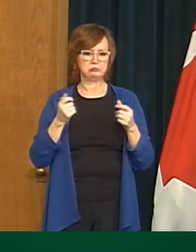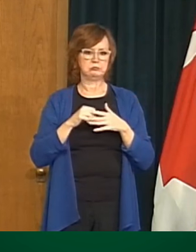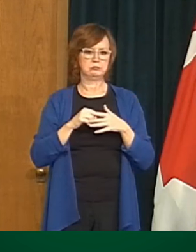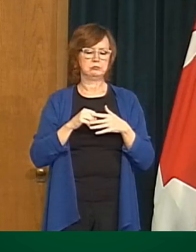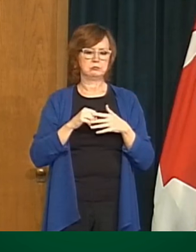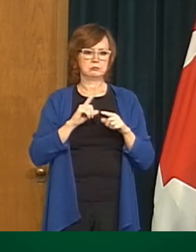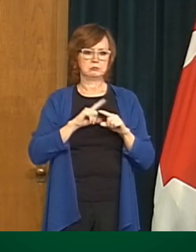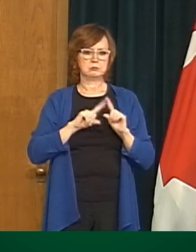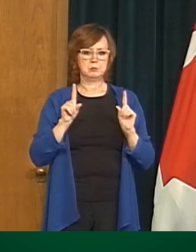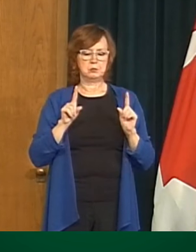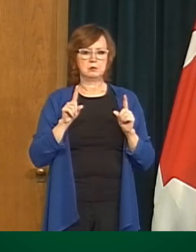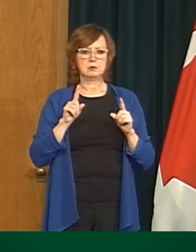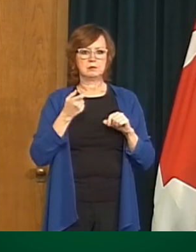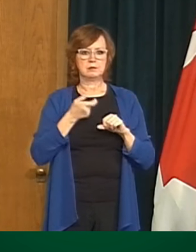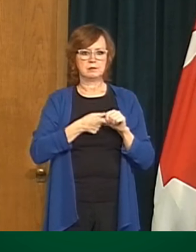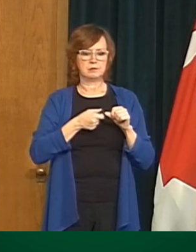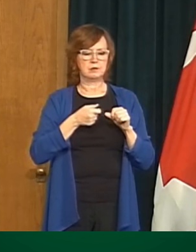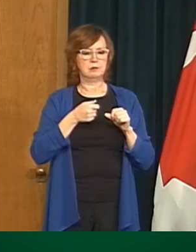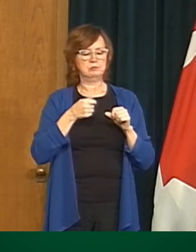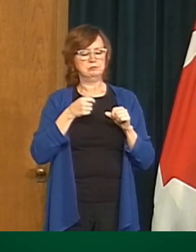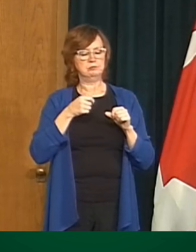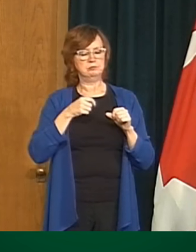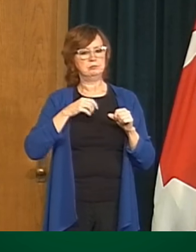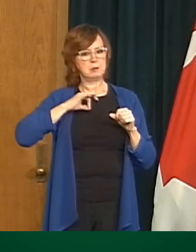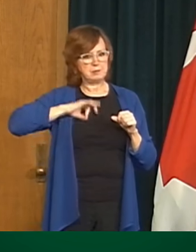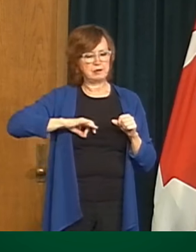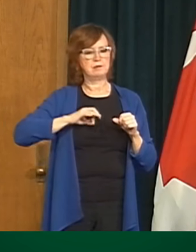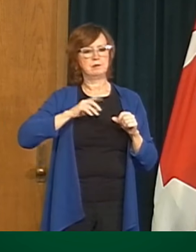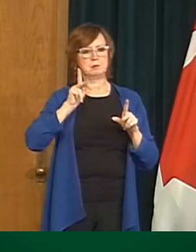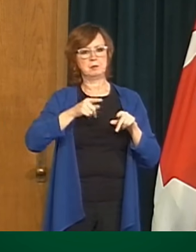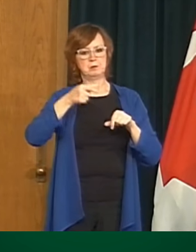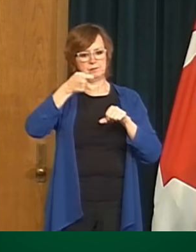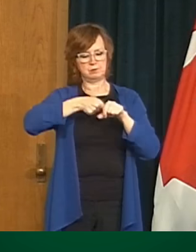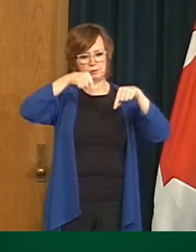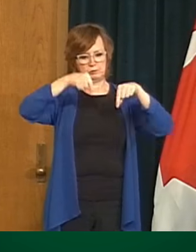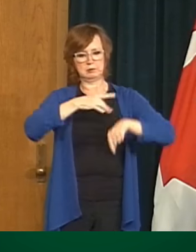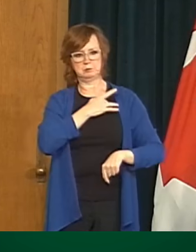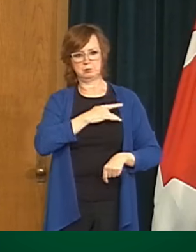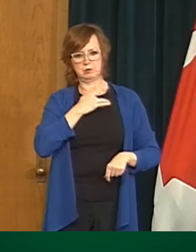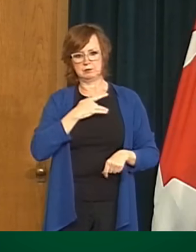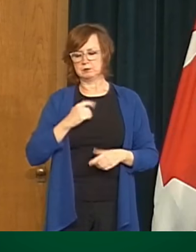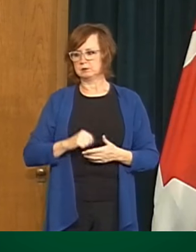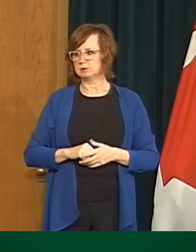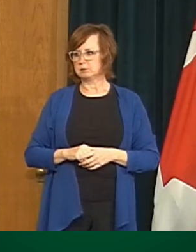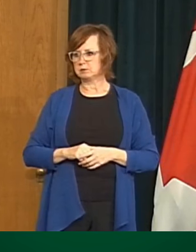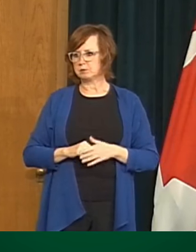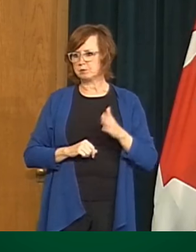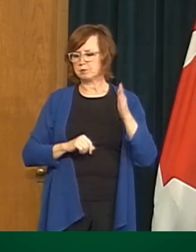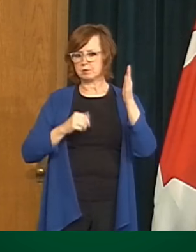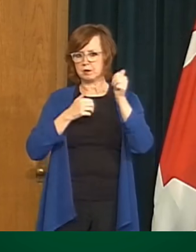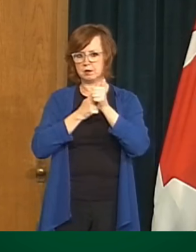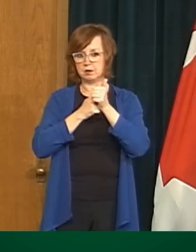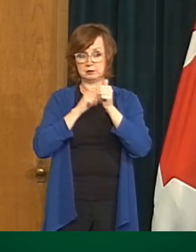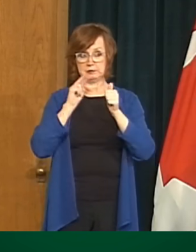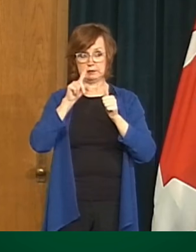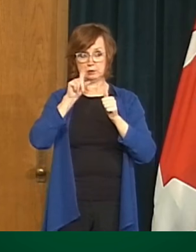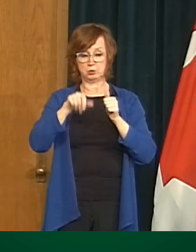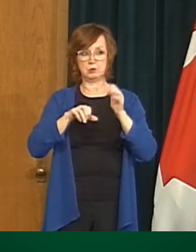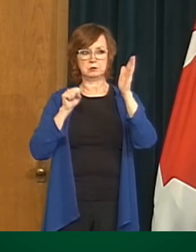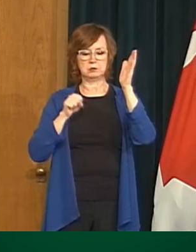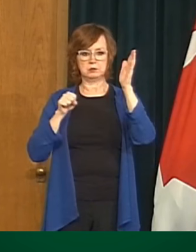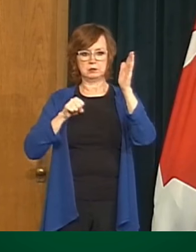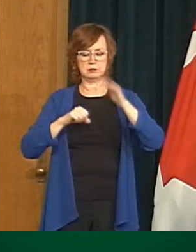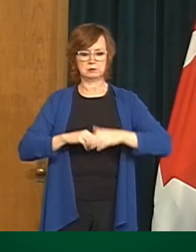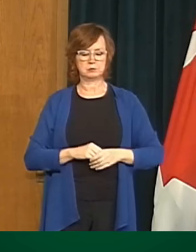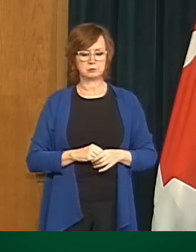investment, but from the entire investment that the Premier's already talked about. A follow-up, Allison? Yeah, I just want to